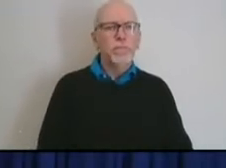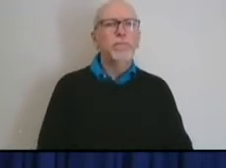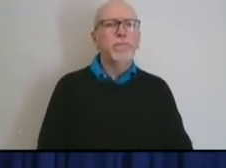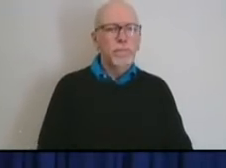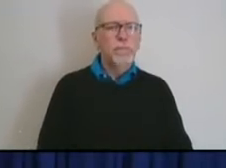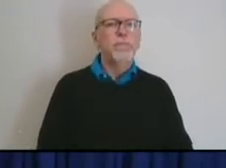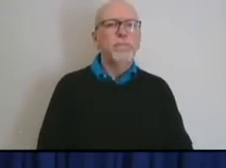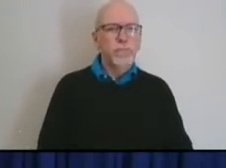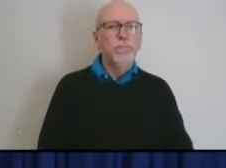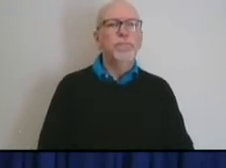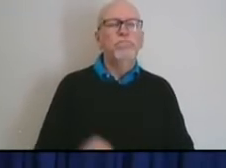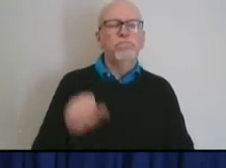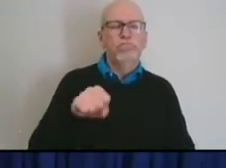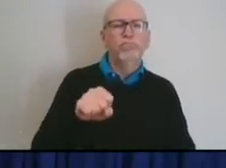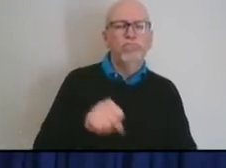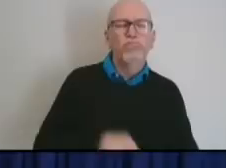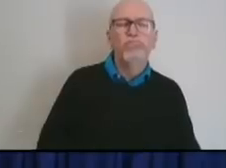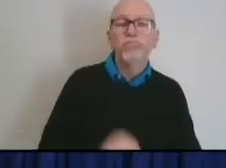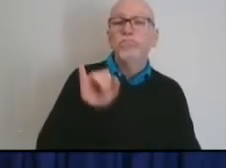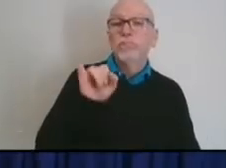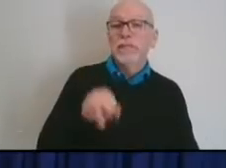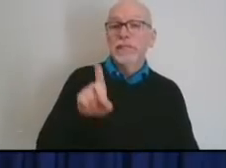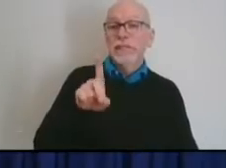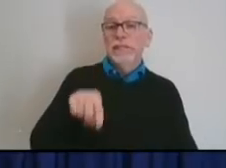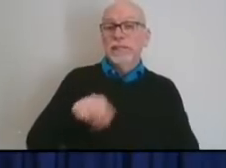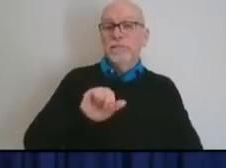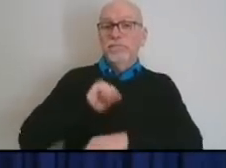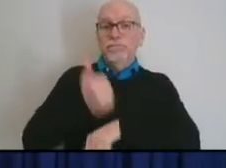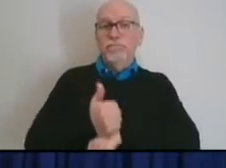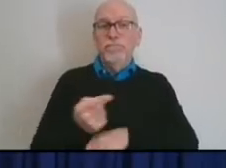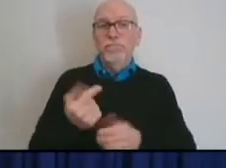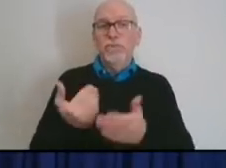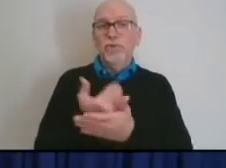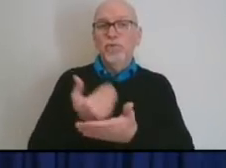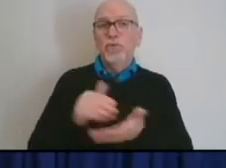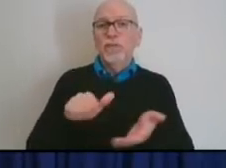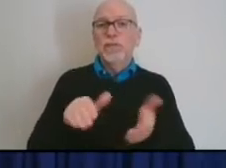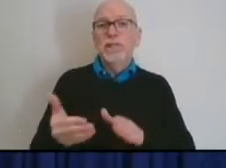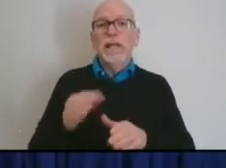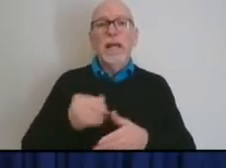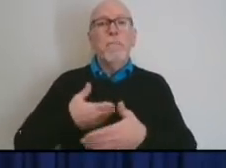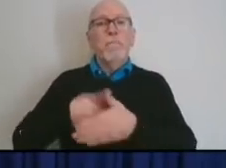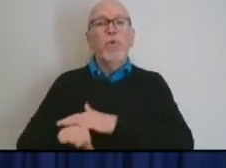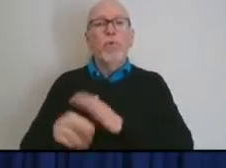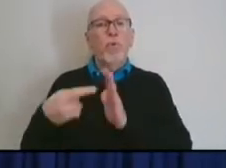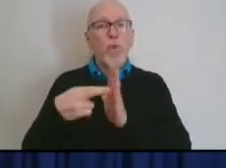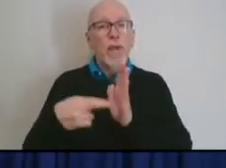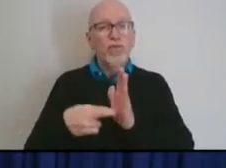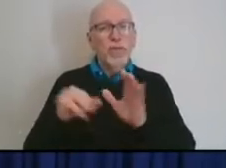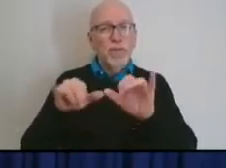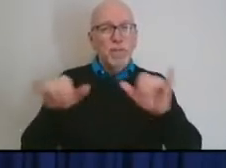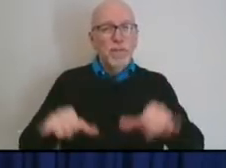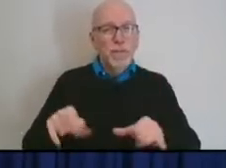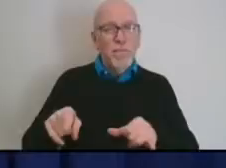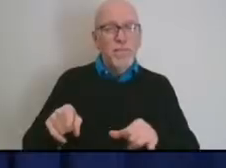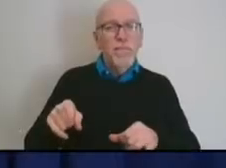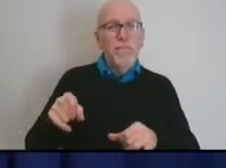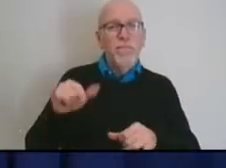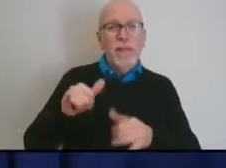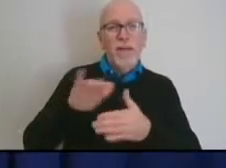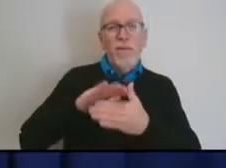can. Indiana instituted a new death and birth registry over the weekend